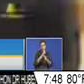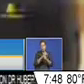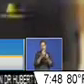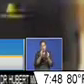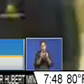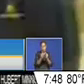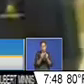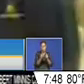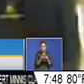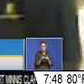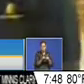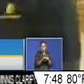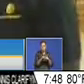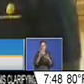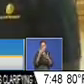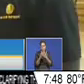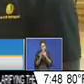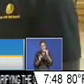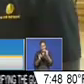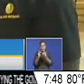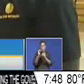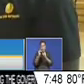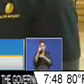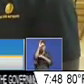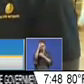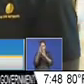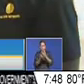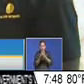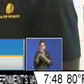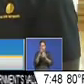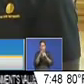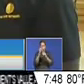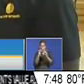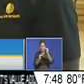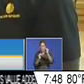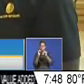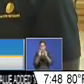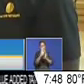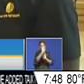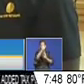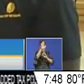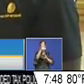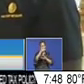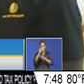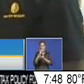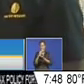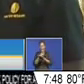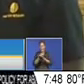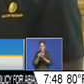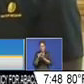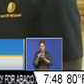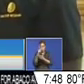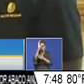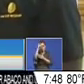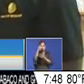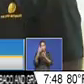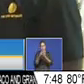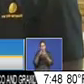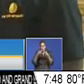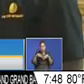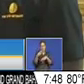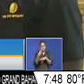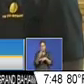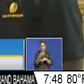an excellent balance for the guys as they grow to balance basketball as well as academics. But our guys have been very good. We lost 3